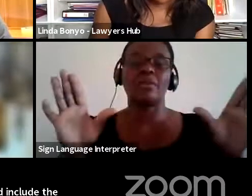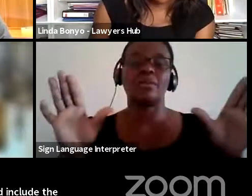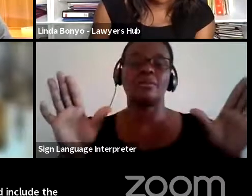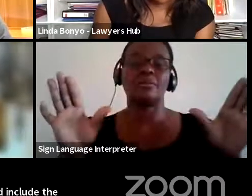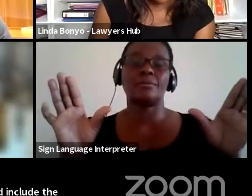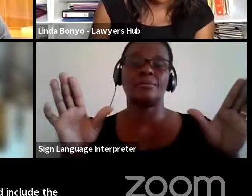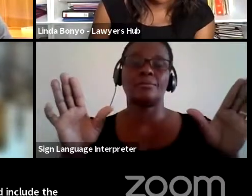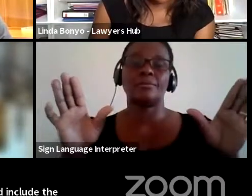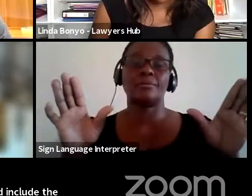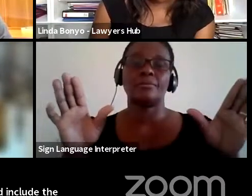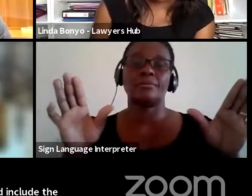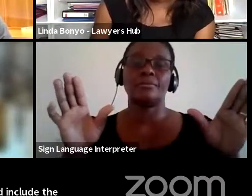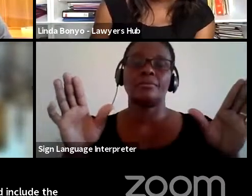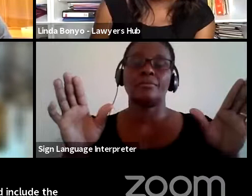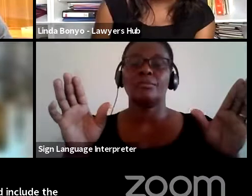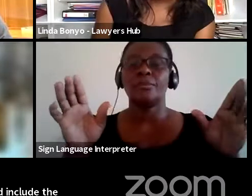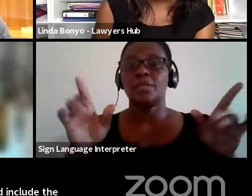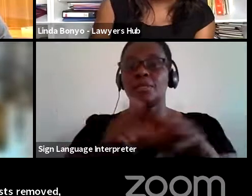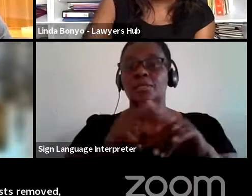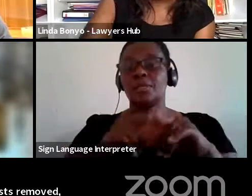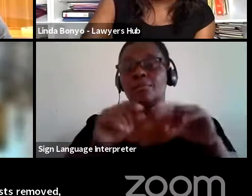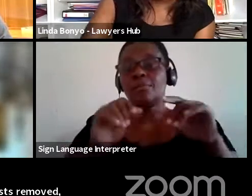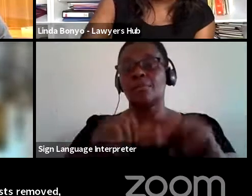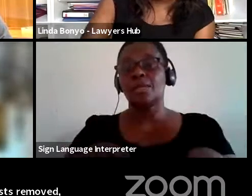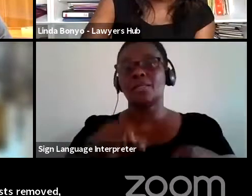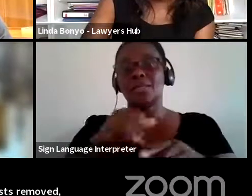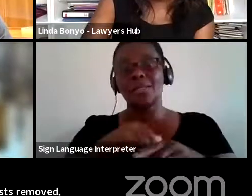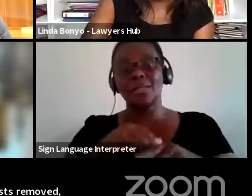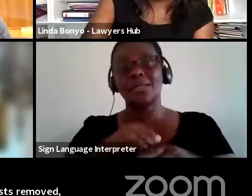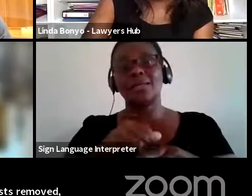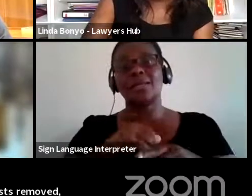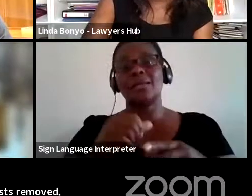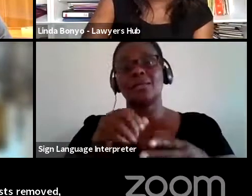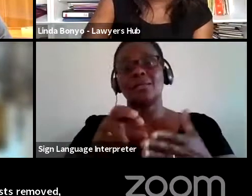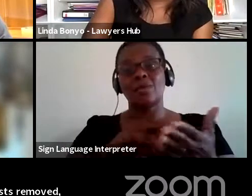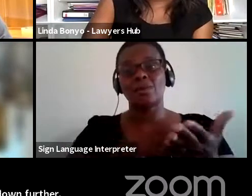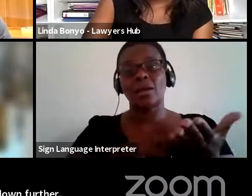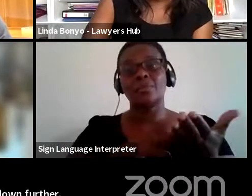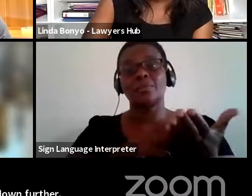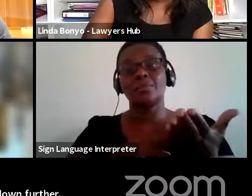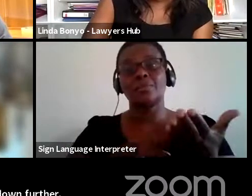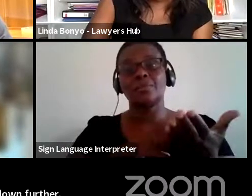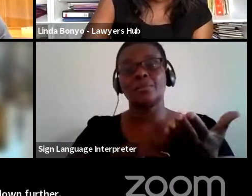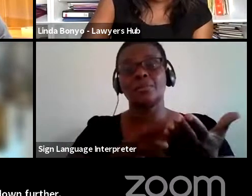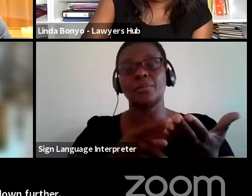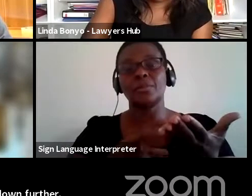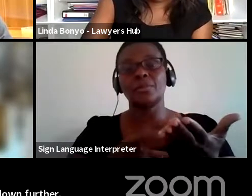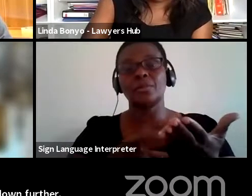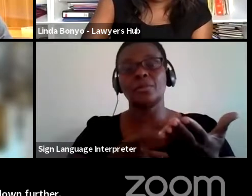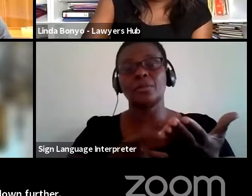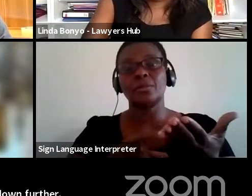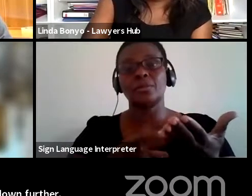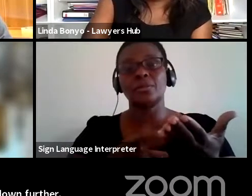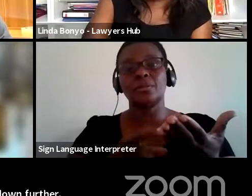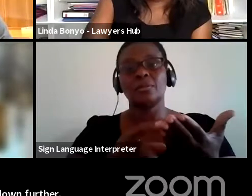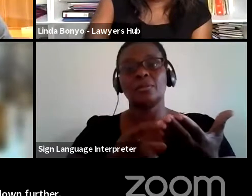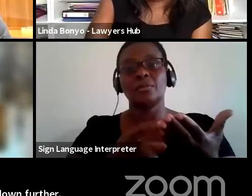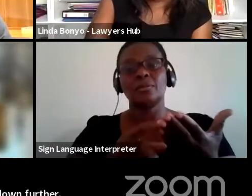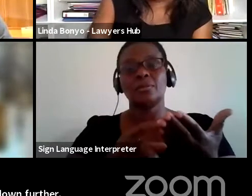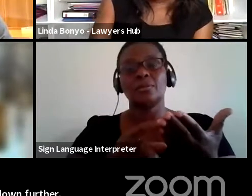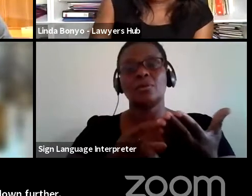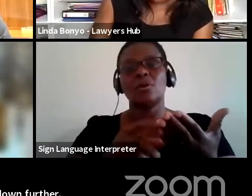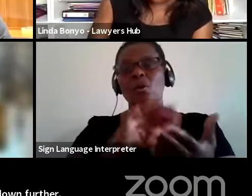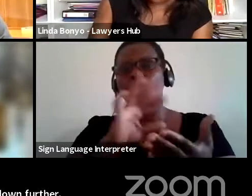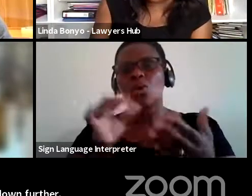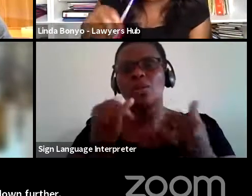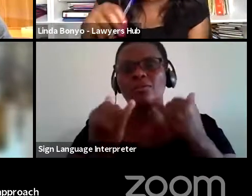of posts removed, but that this information should be broken down further to include the thematic classification of the posts, the level of